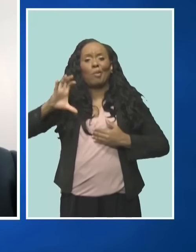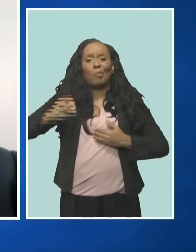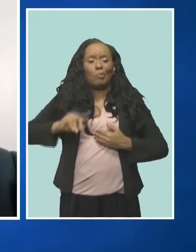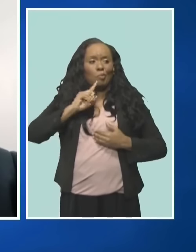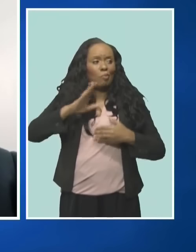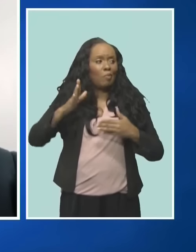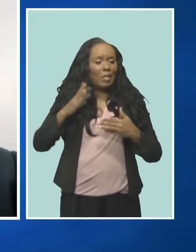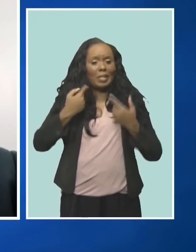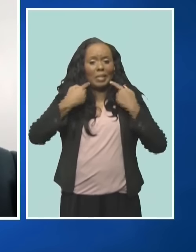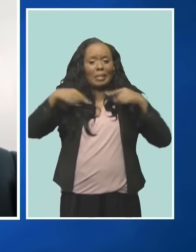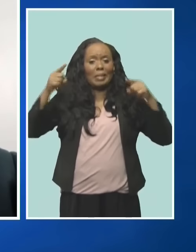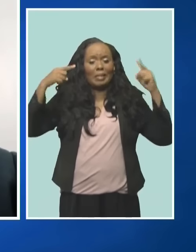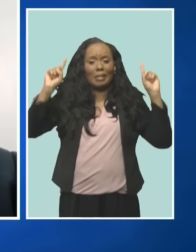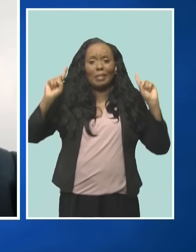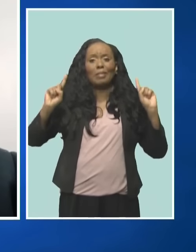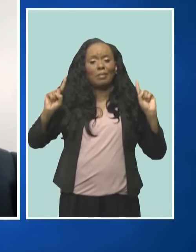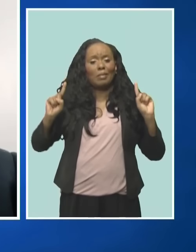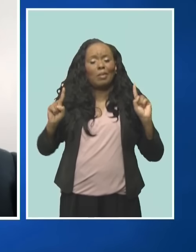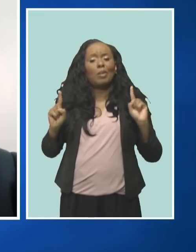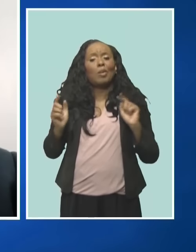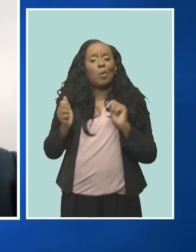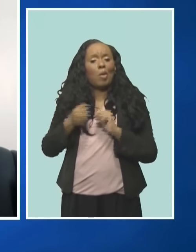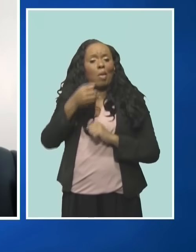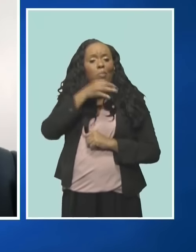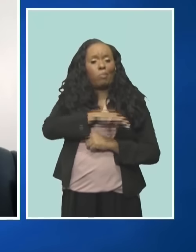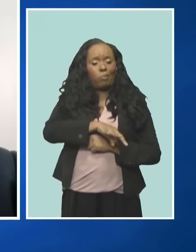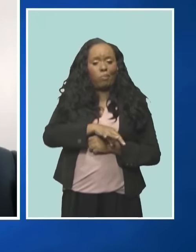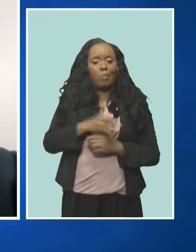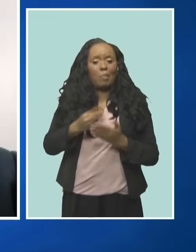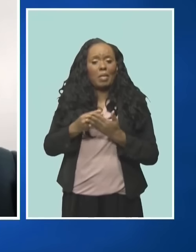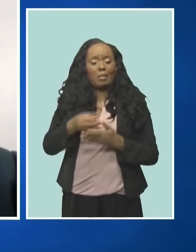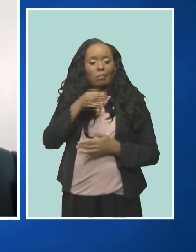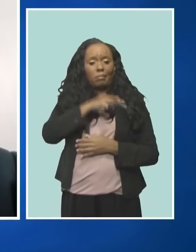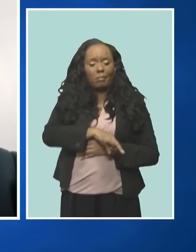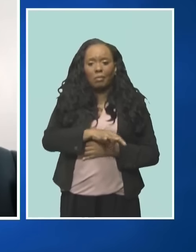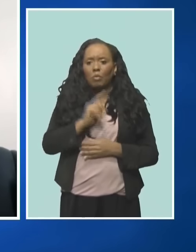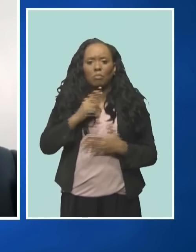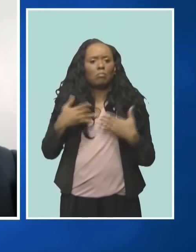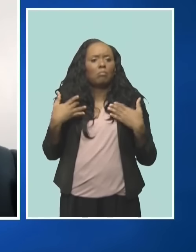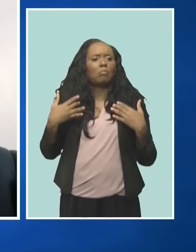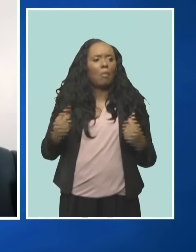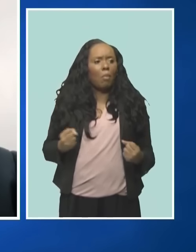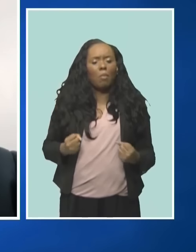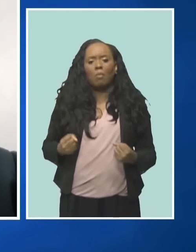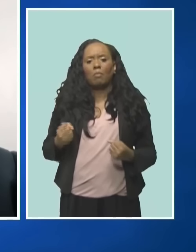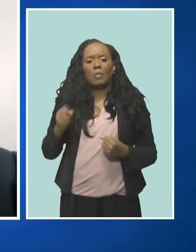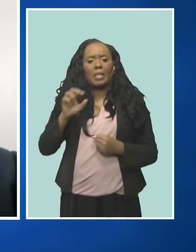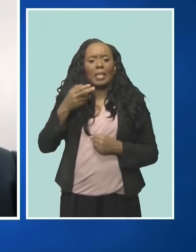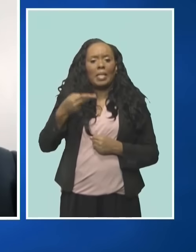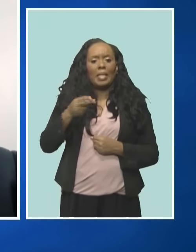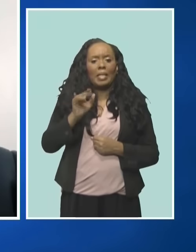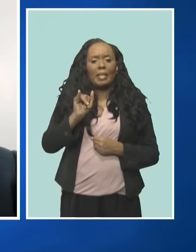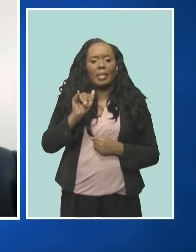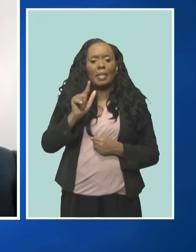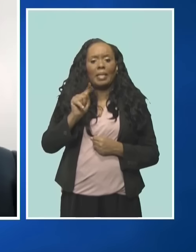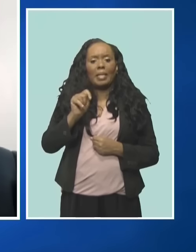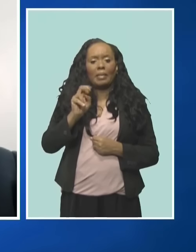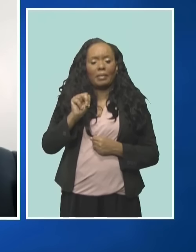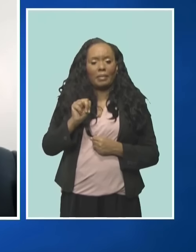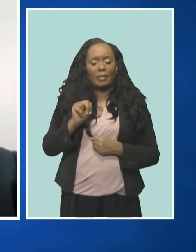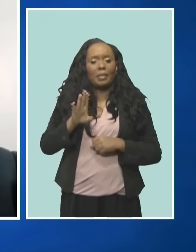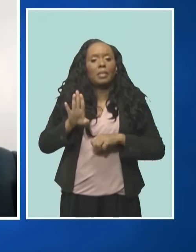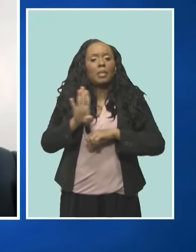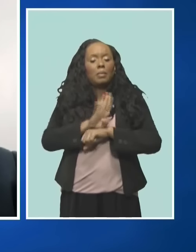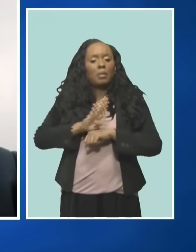our shareholders through this dividend. The strong performance of Hilton Barbados is testament